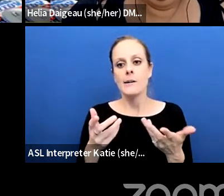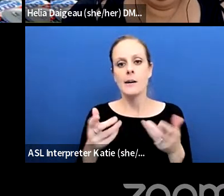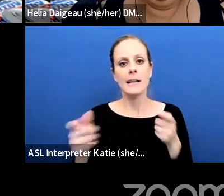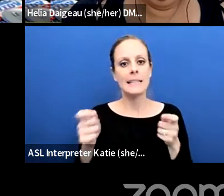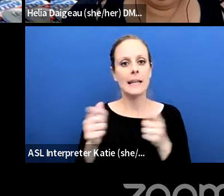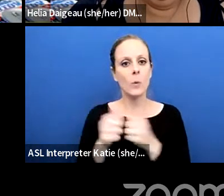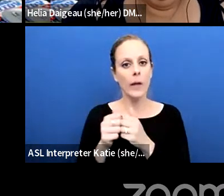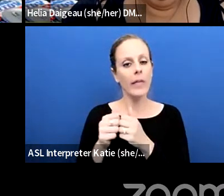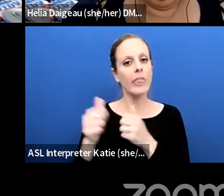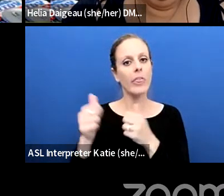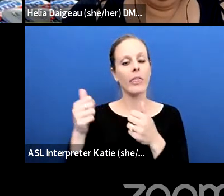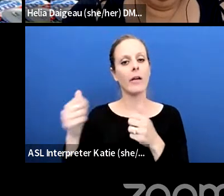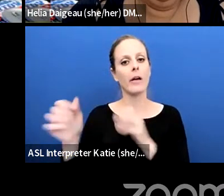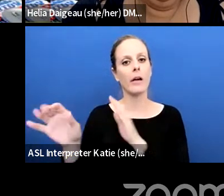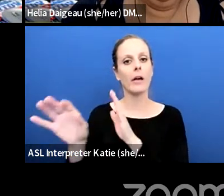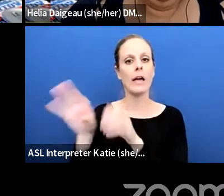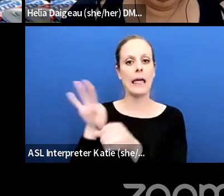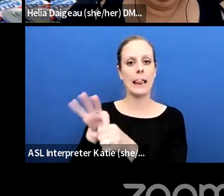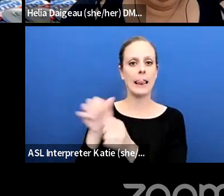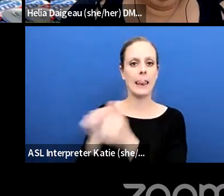officials who might not go your way?